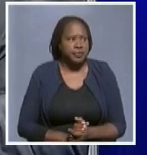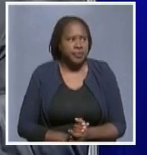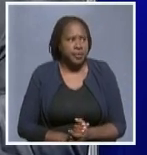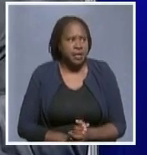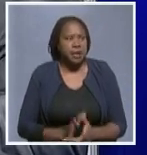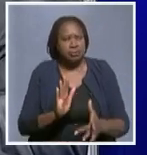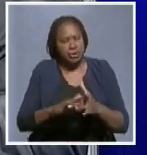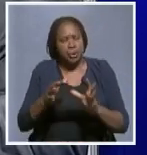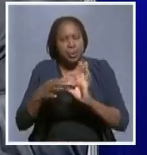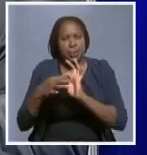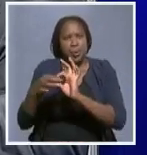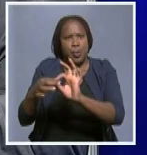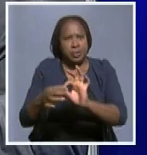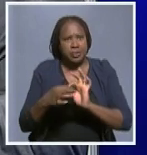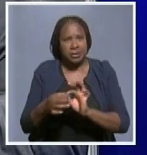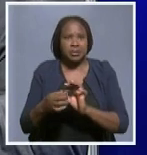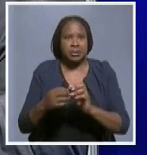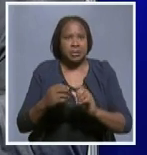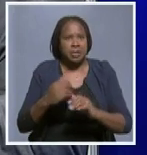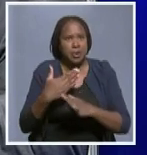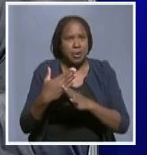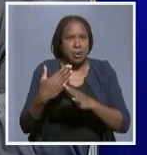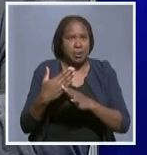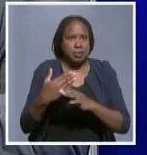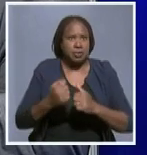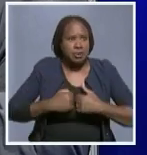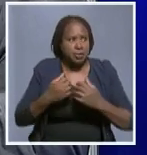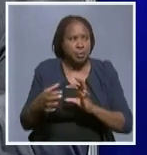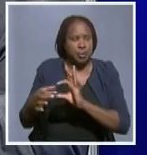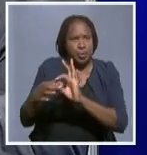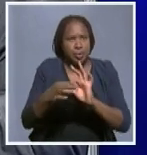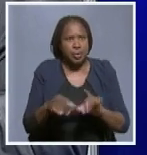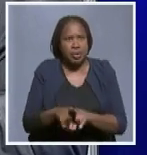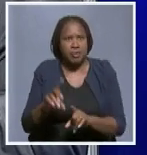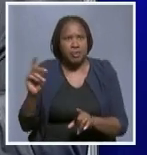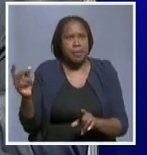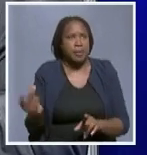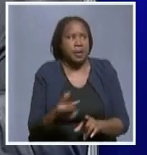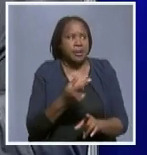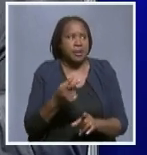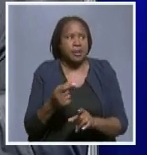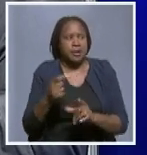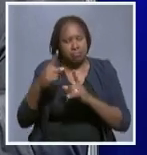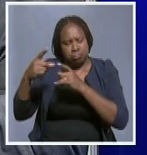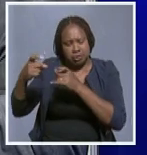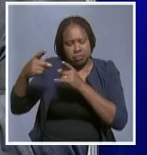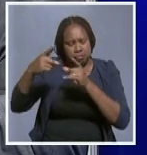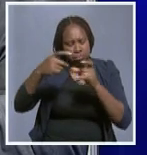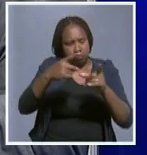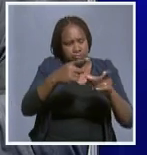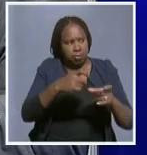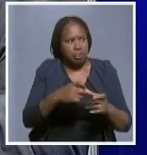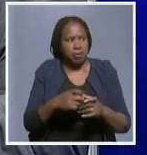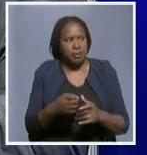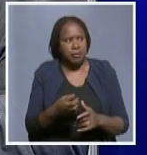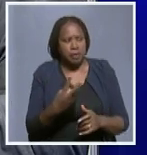on coordination. Our role is really to coordinate, just like we coordinated in purchasing these images, because we bought them